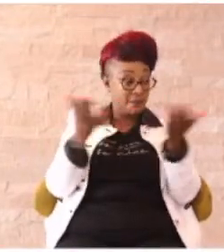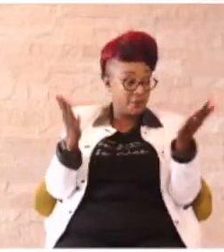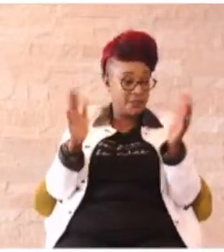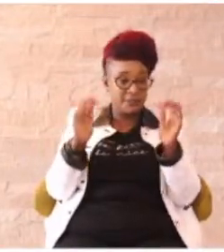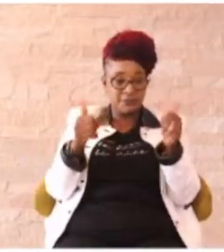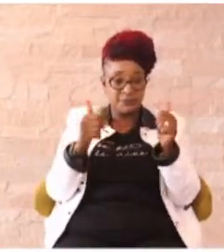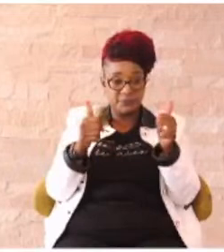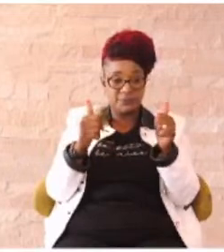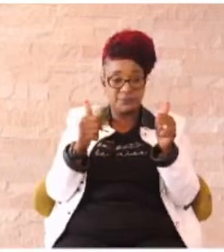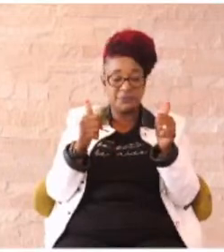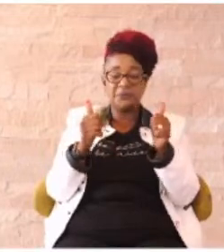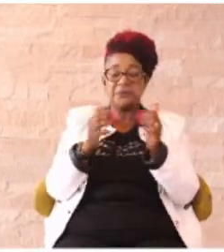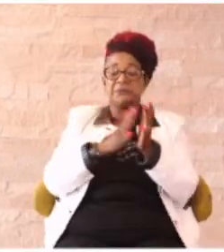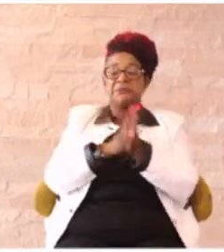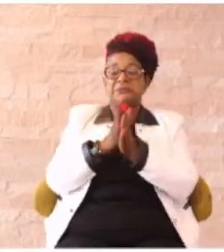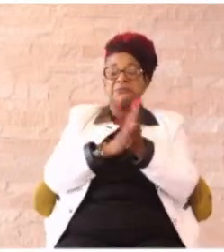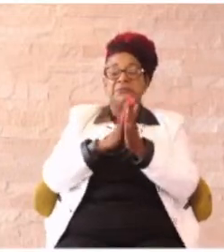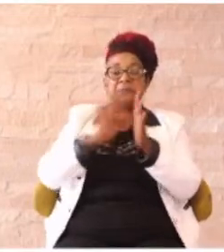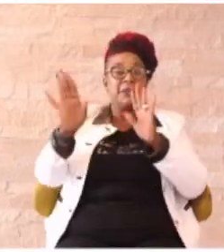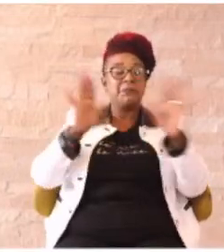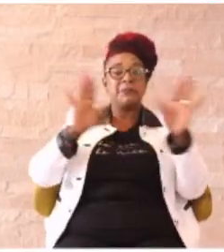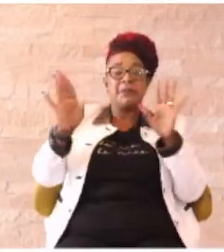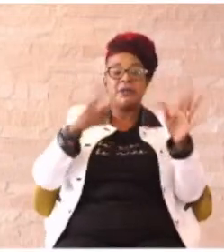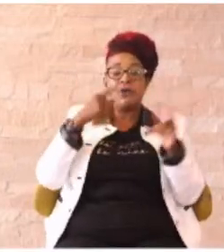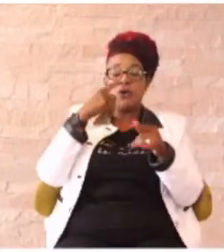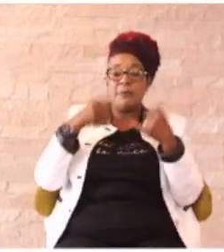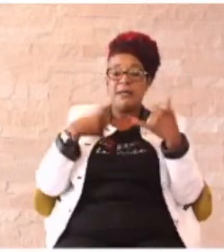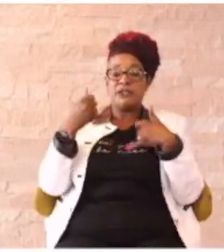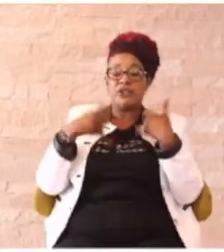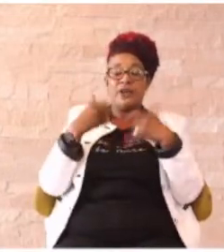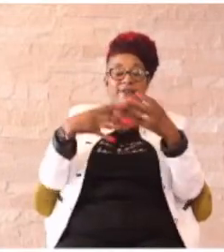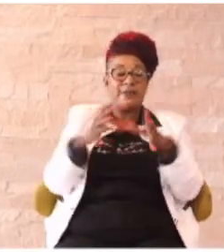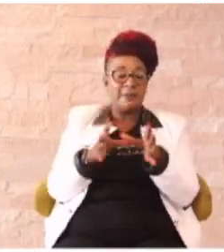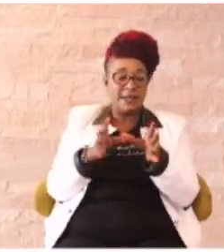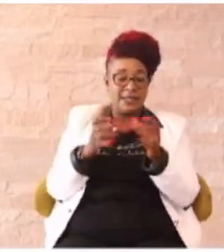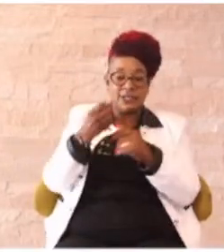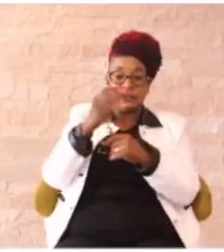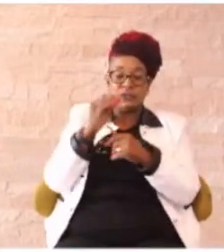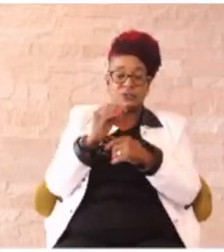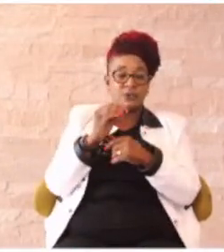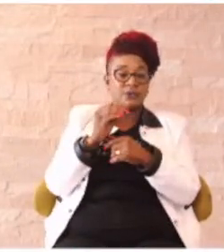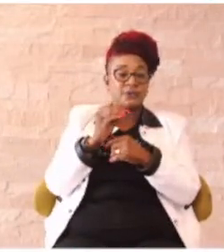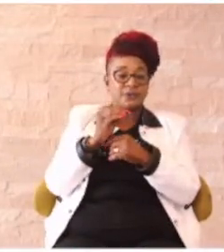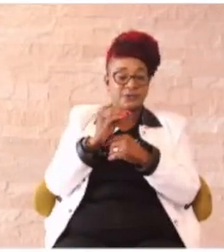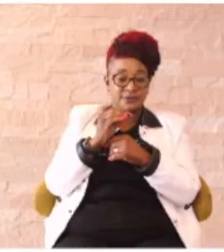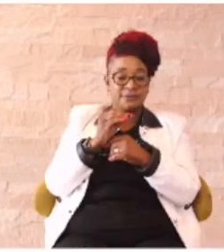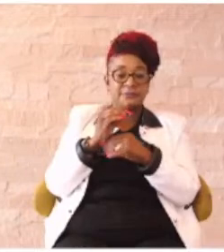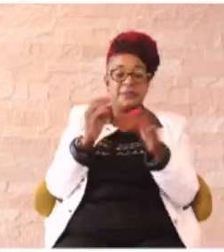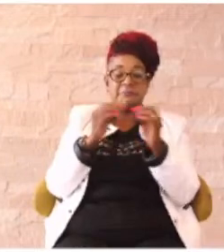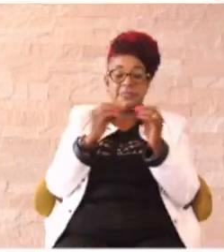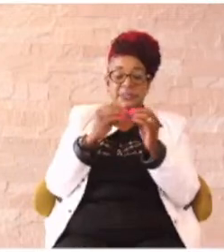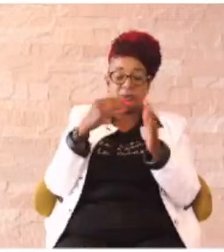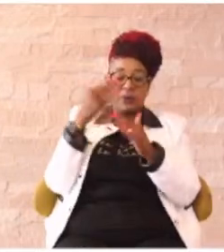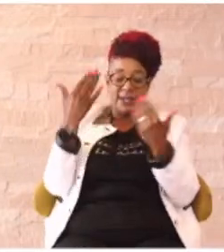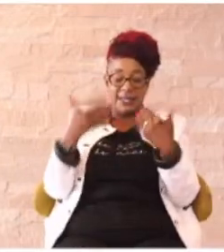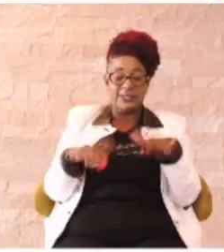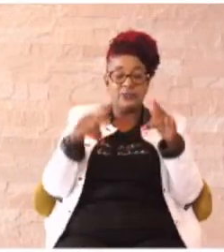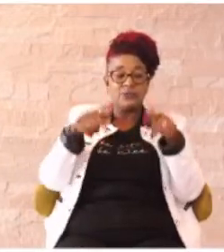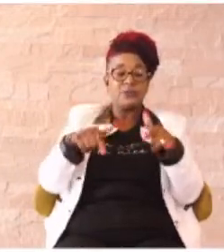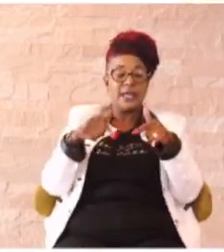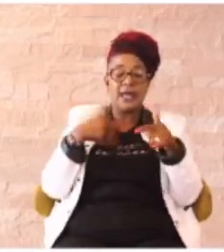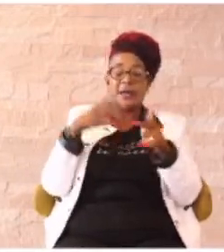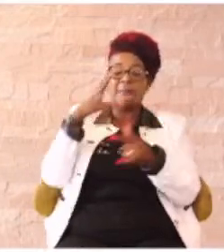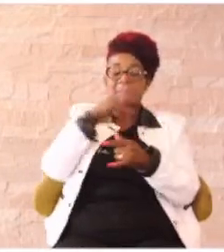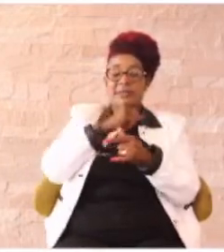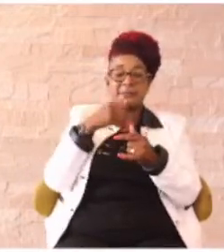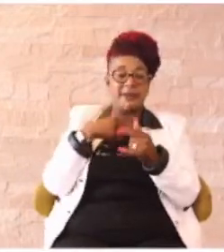eager, to go back home, enjoy the family. So it's the same with me too. I miss my family.